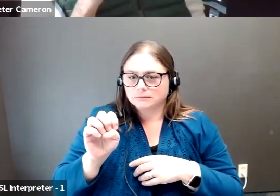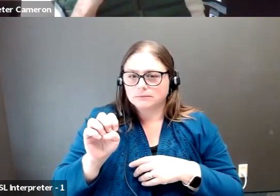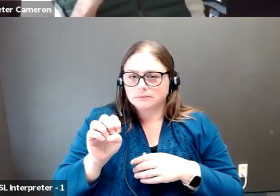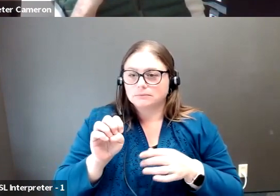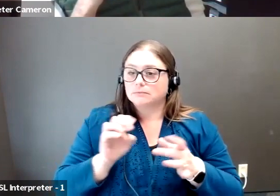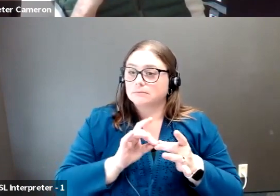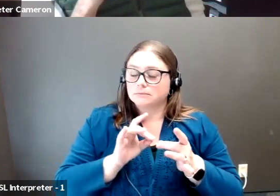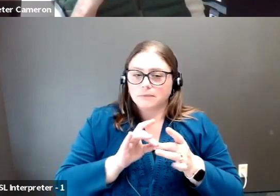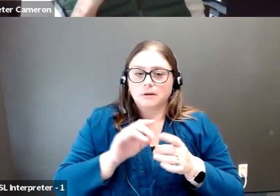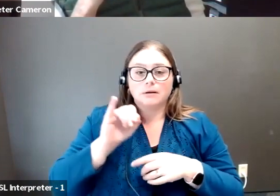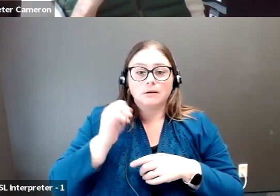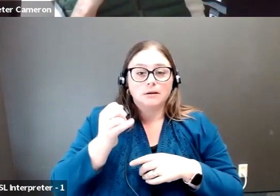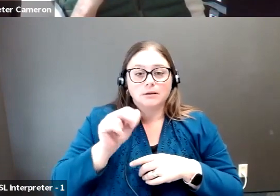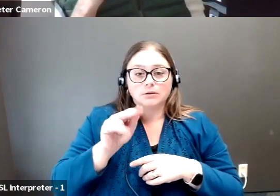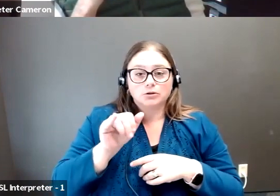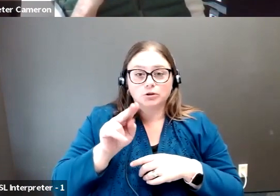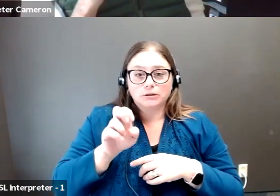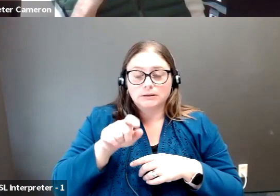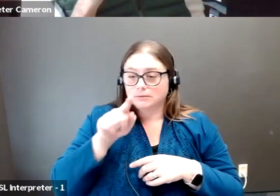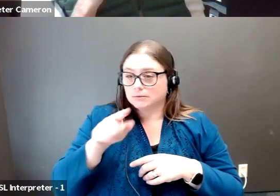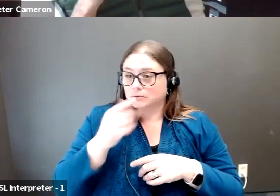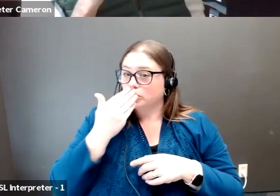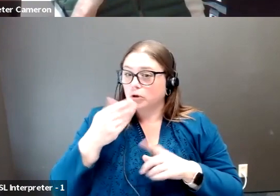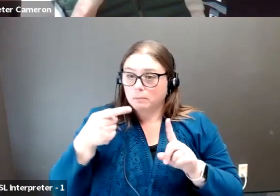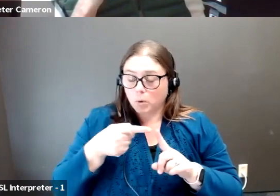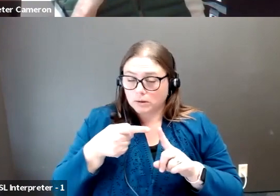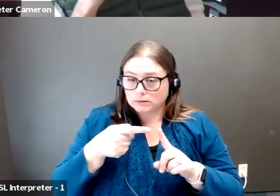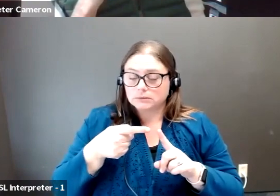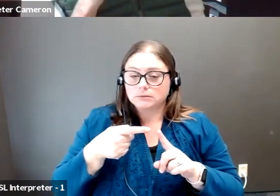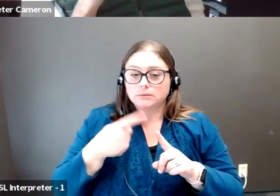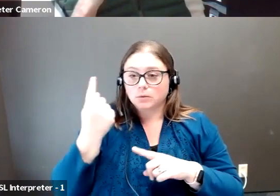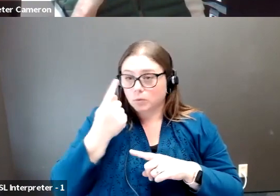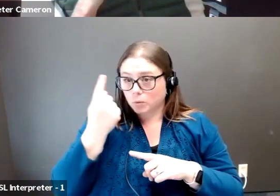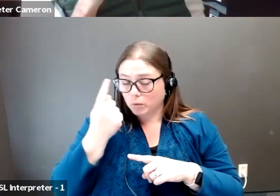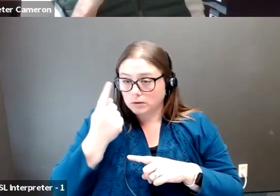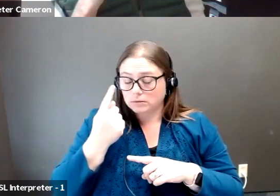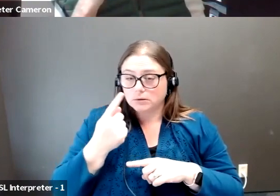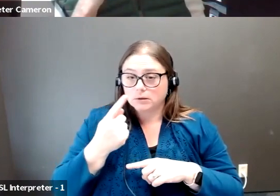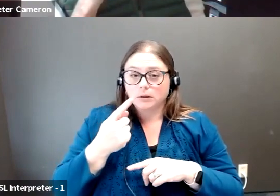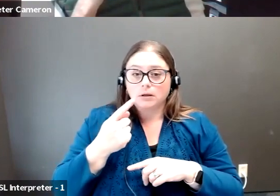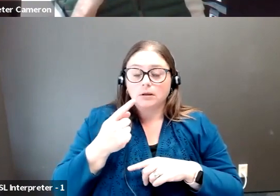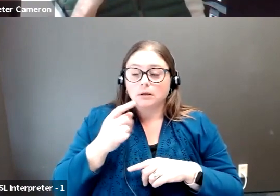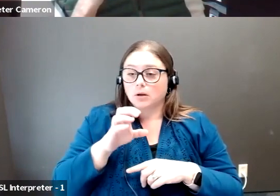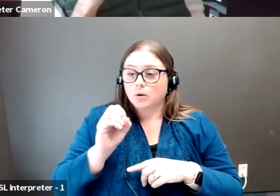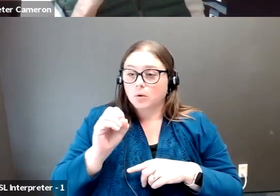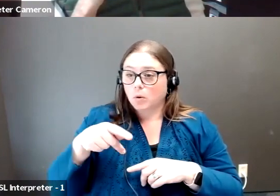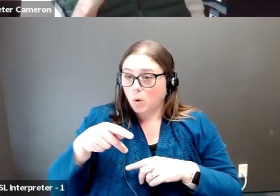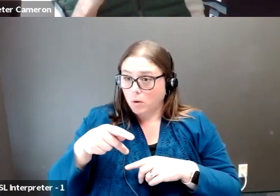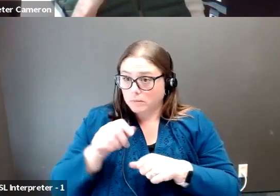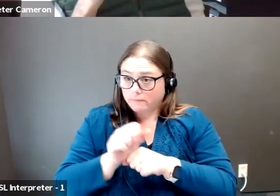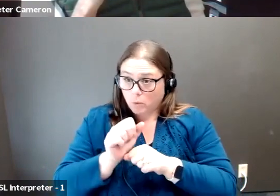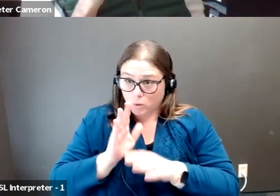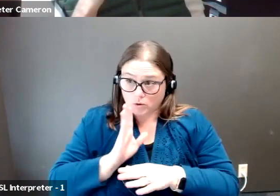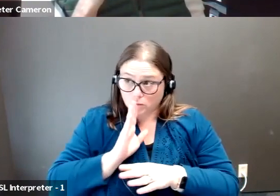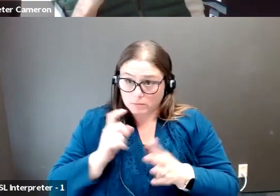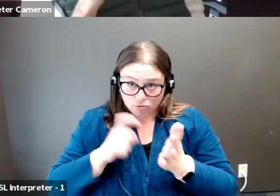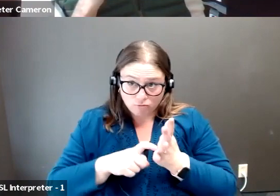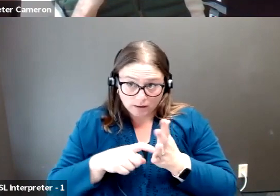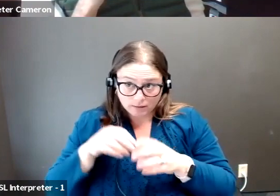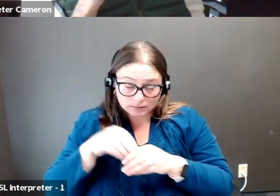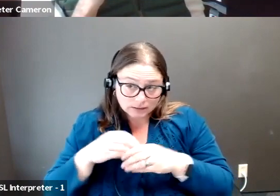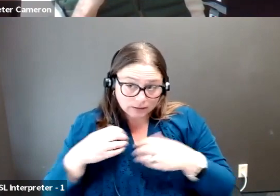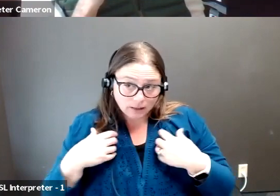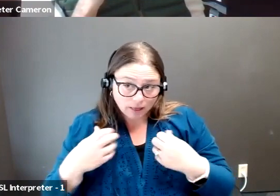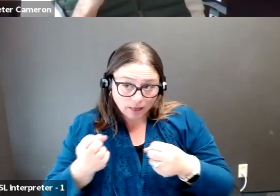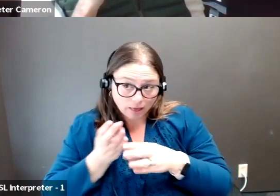says, Janine, you have a great point. She was going to ask if the co-ops of workers would be recognized in the health sector. She's